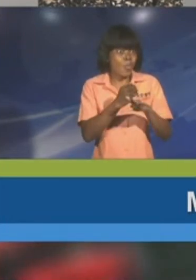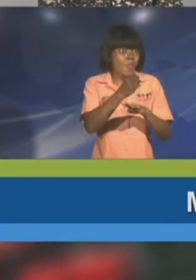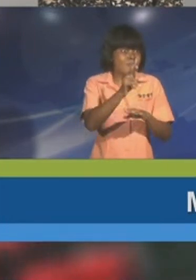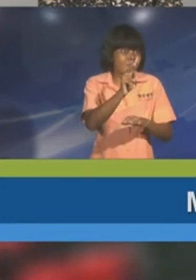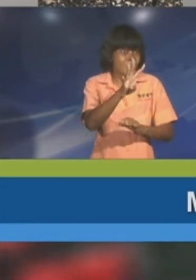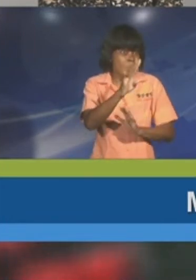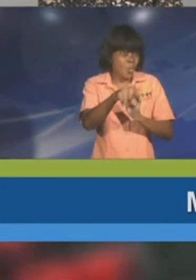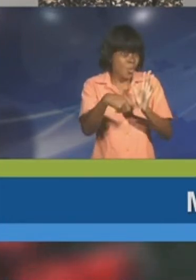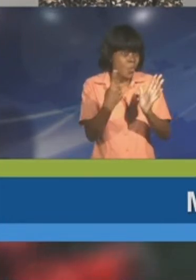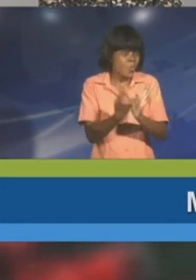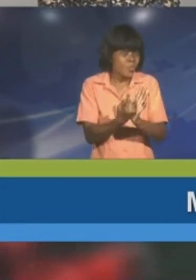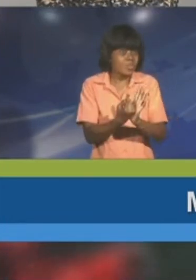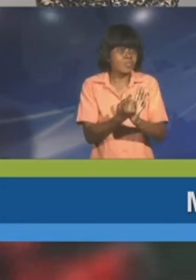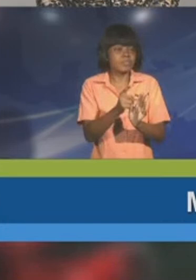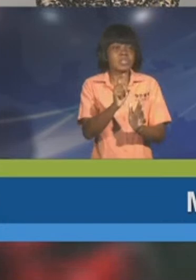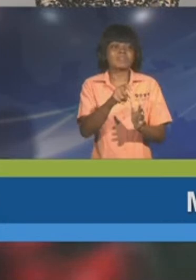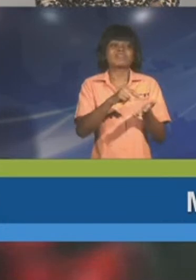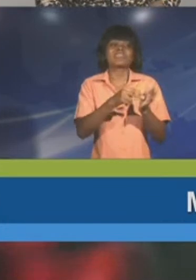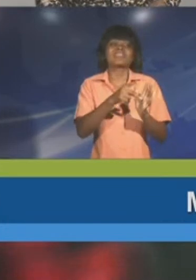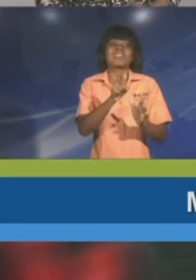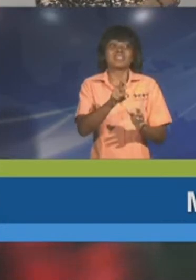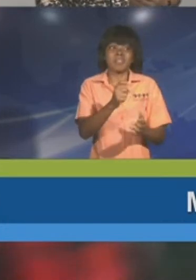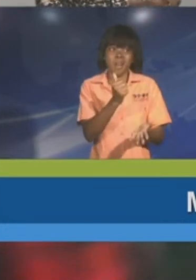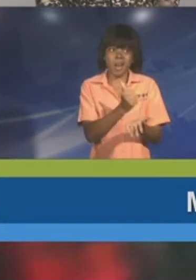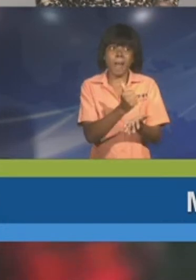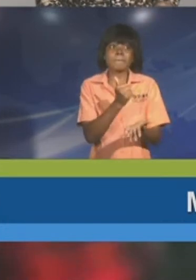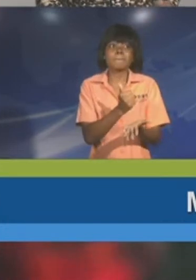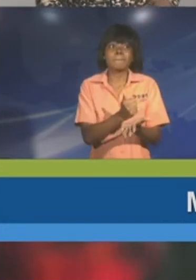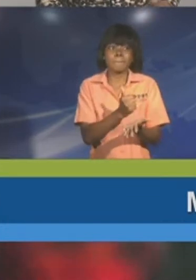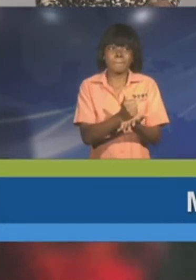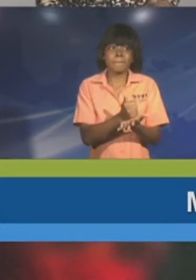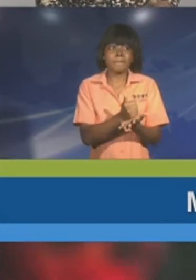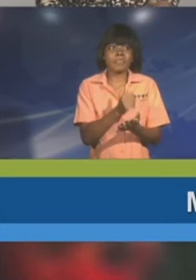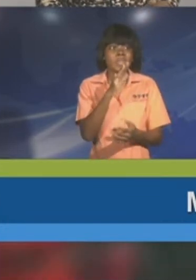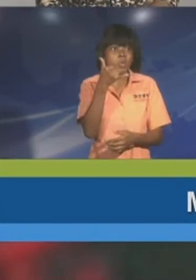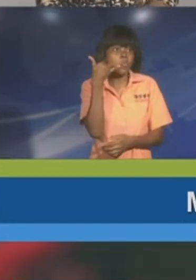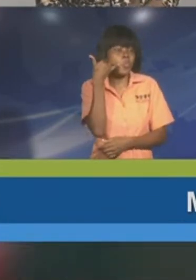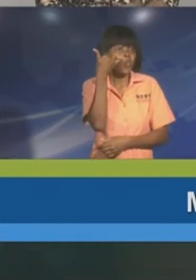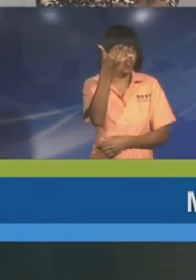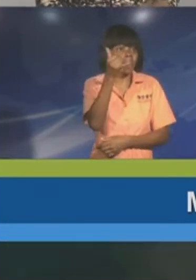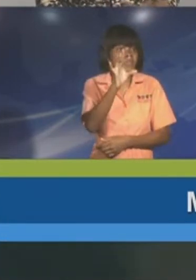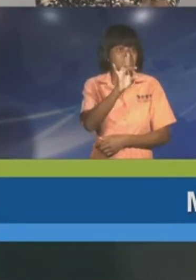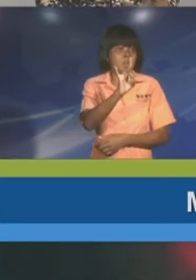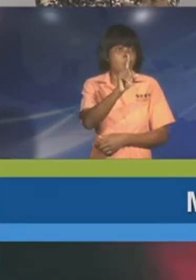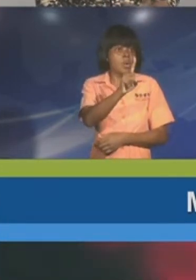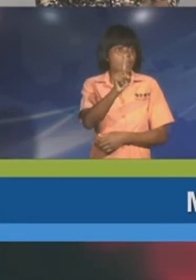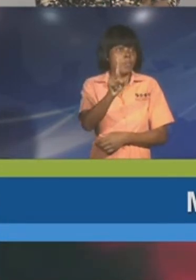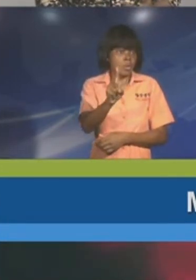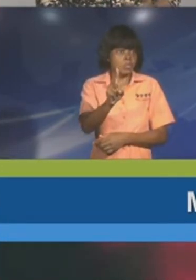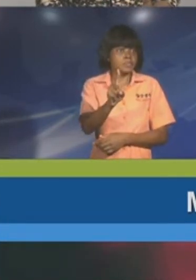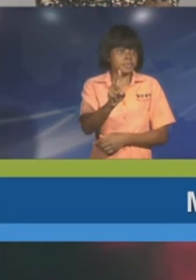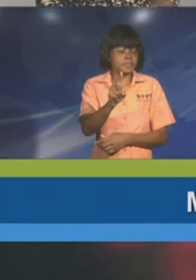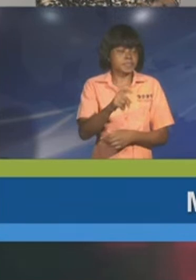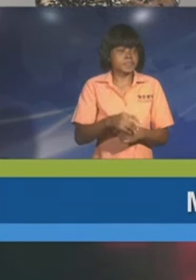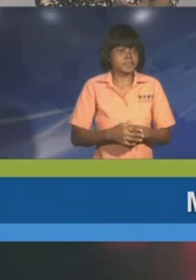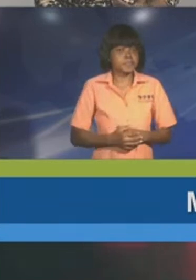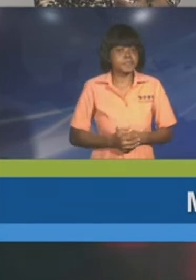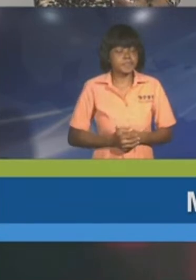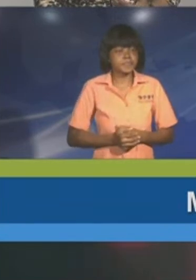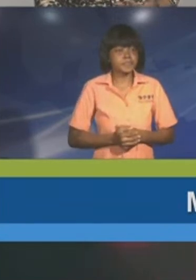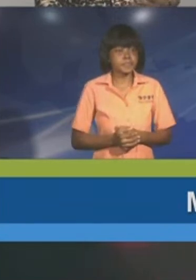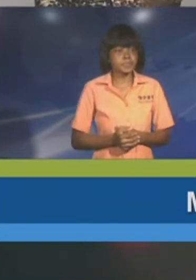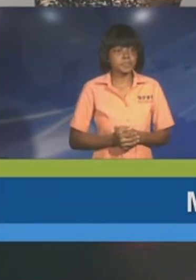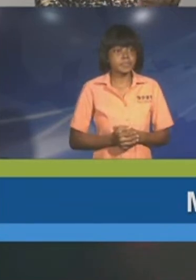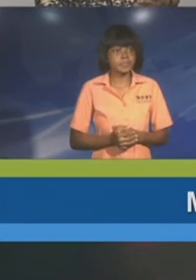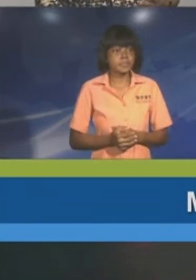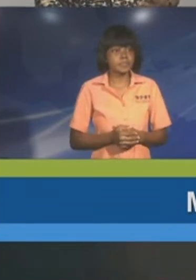yellowing, the jaundice of the eyes. So usually hepatitis is inflammation of the liver, and the signs they can present with includes